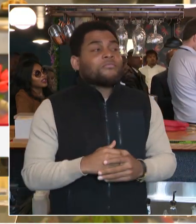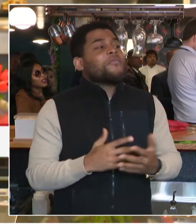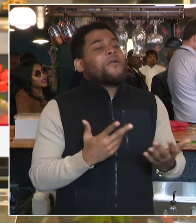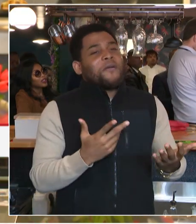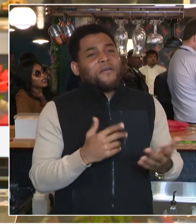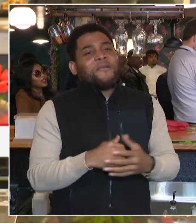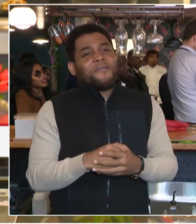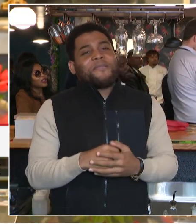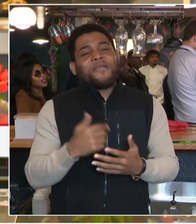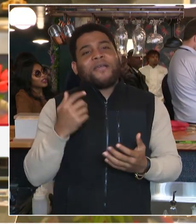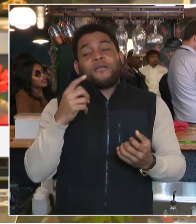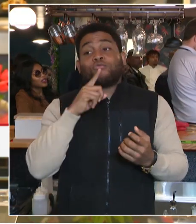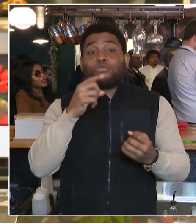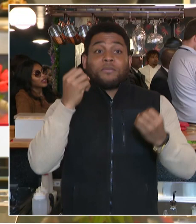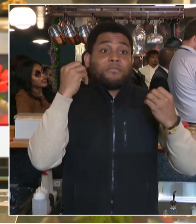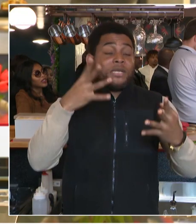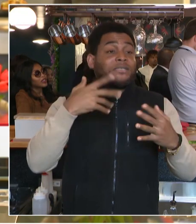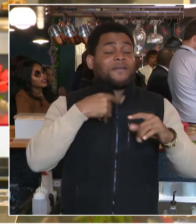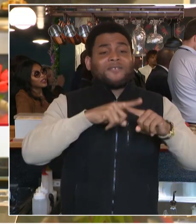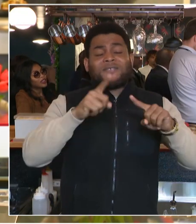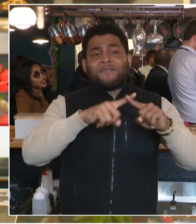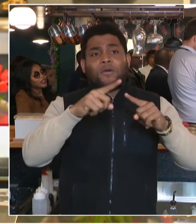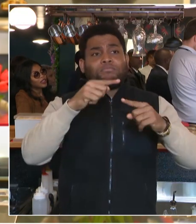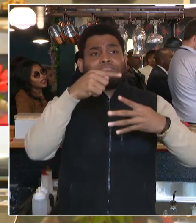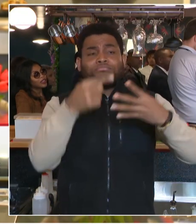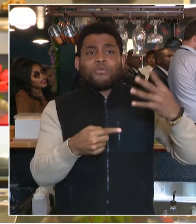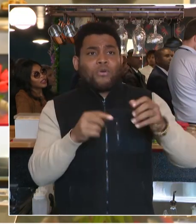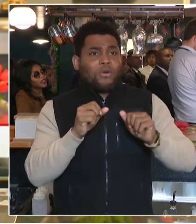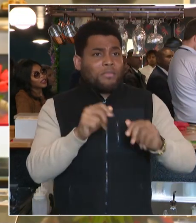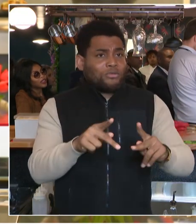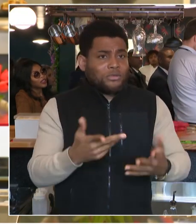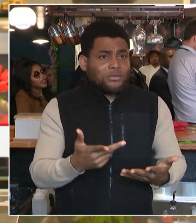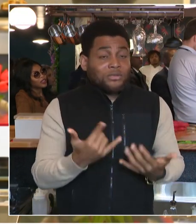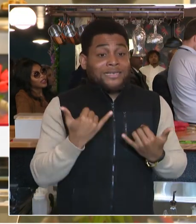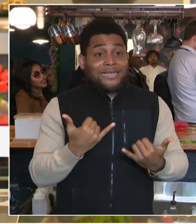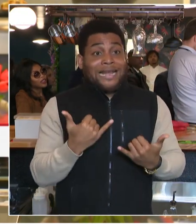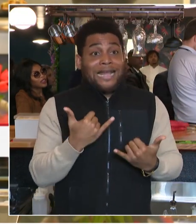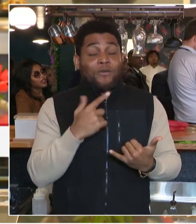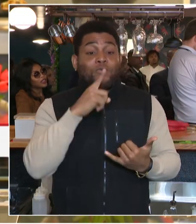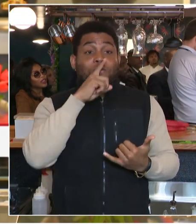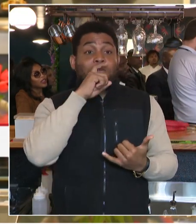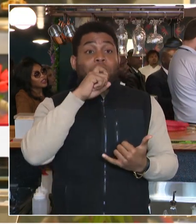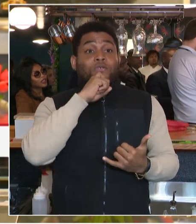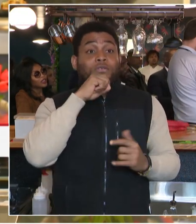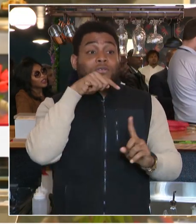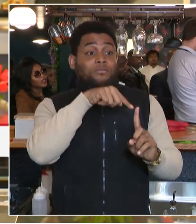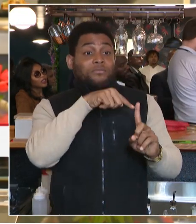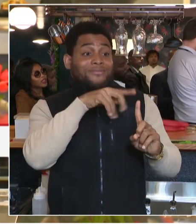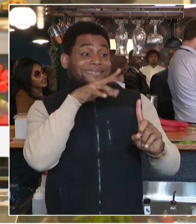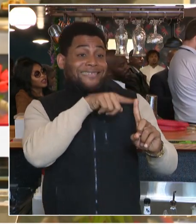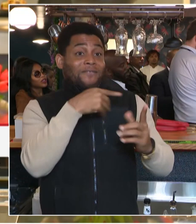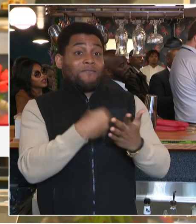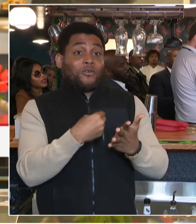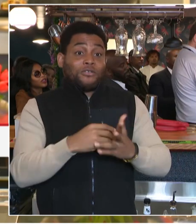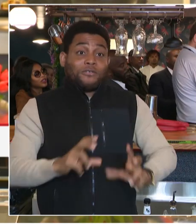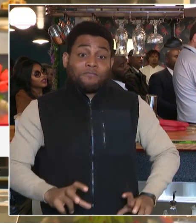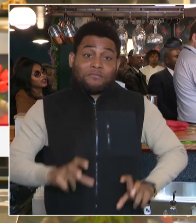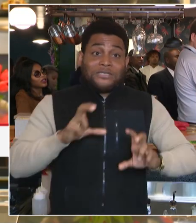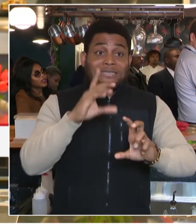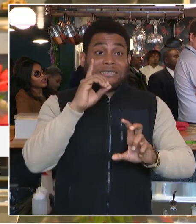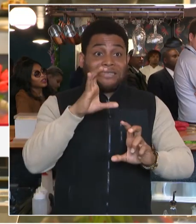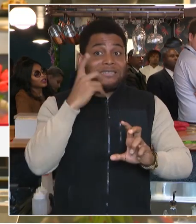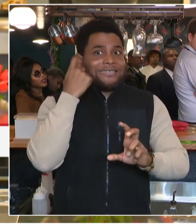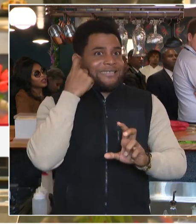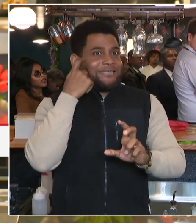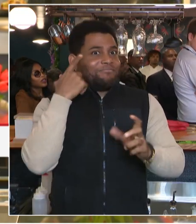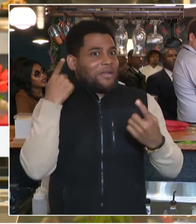have right now of Qatari investment in D.C., where they partnered with a local developer to develop